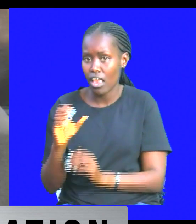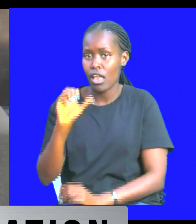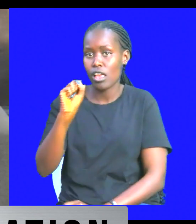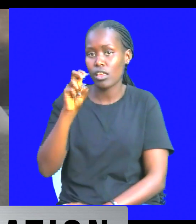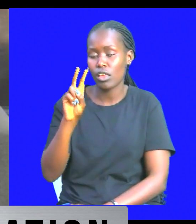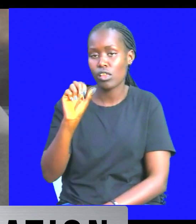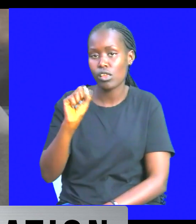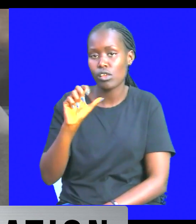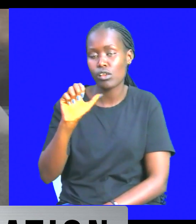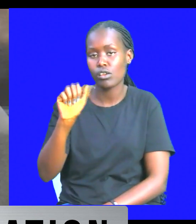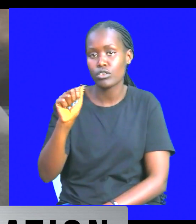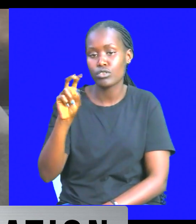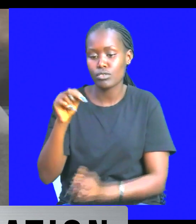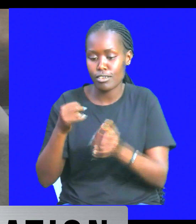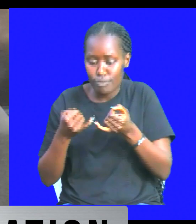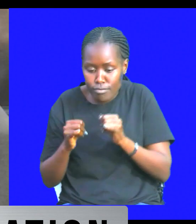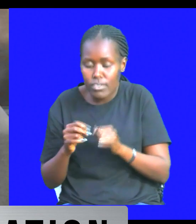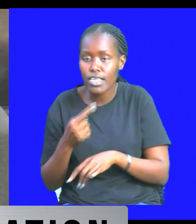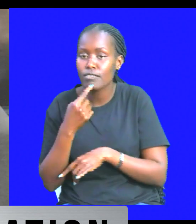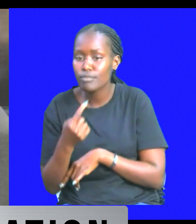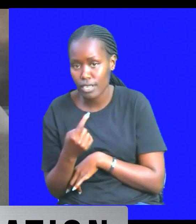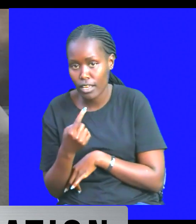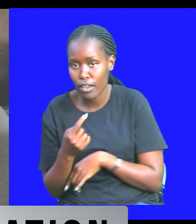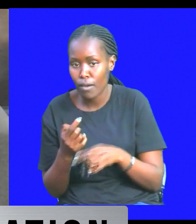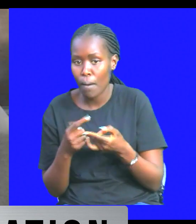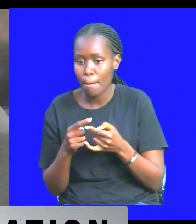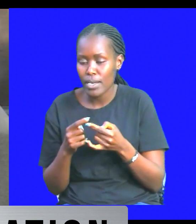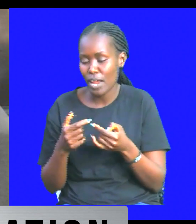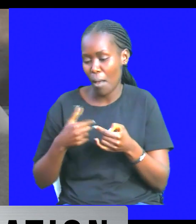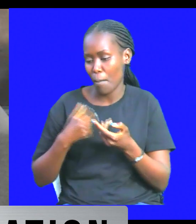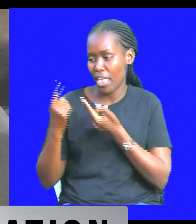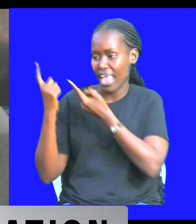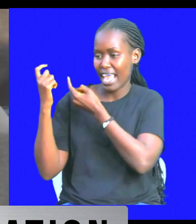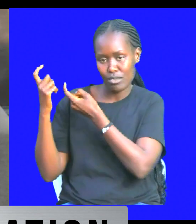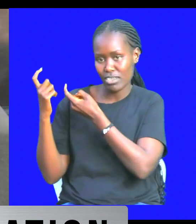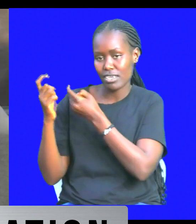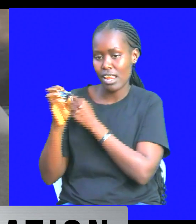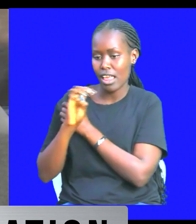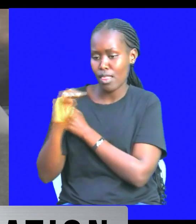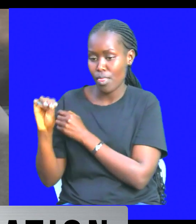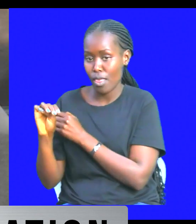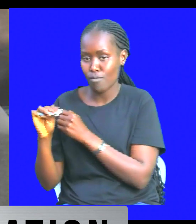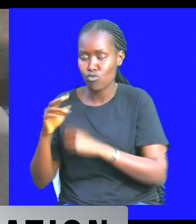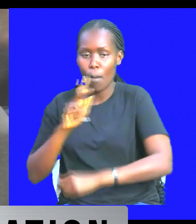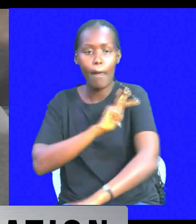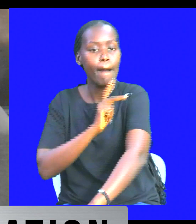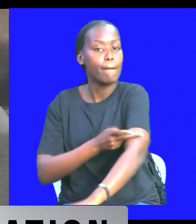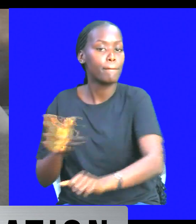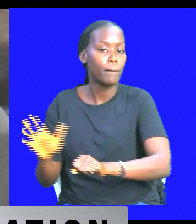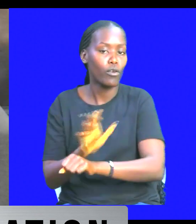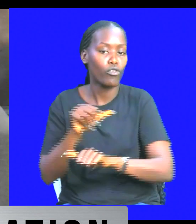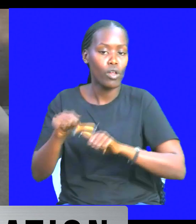it, but they've not really been. I had expected them to be so powerful about claiming